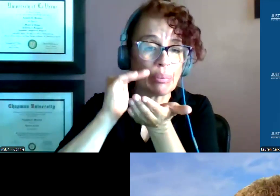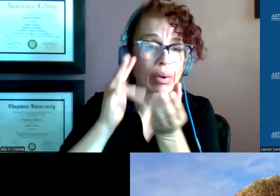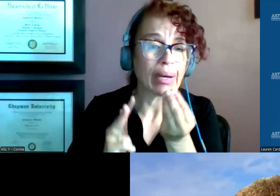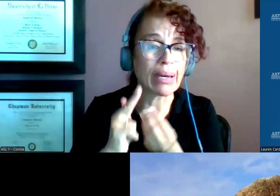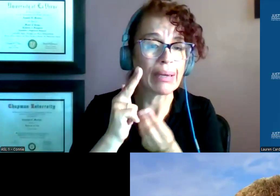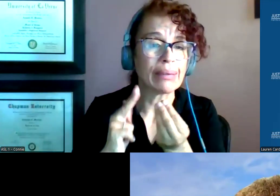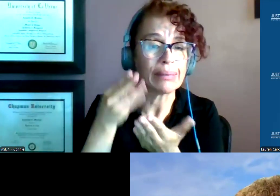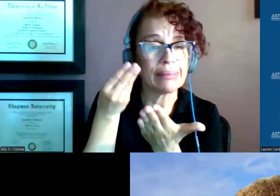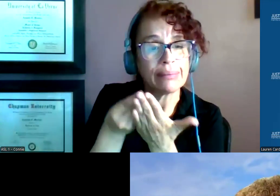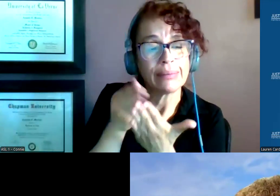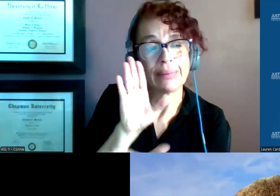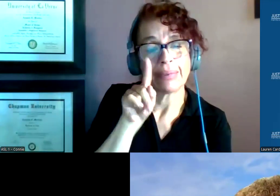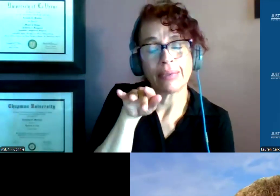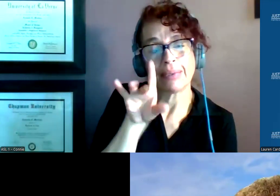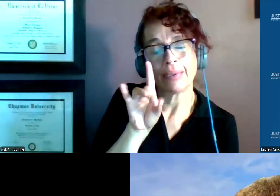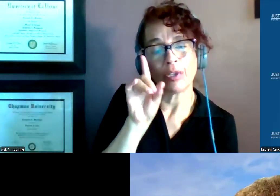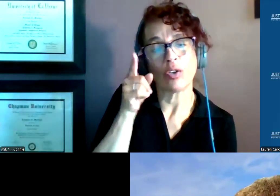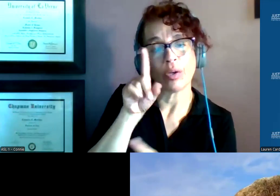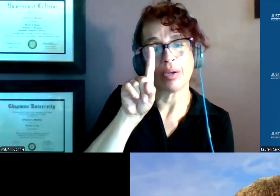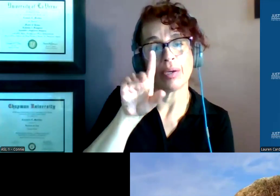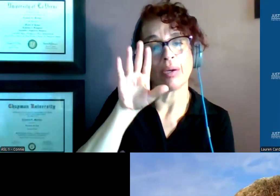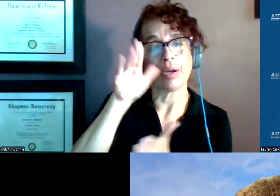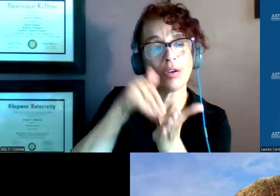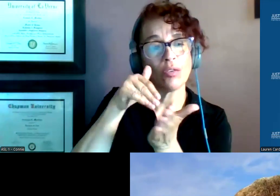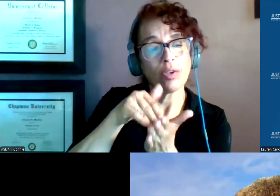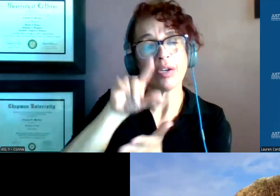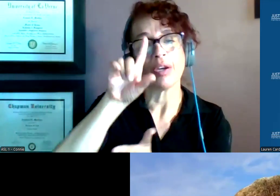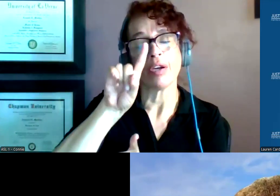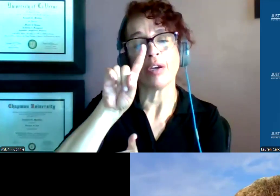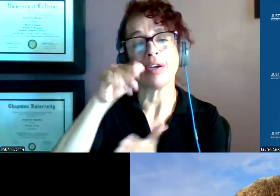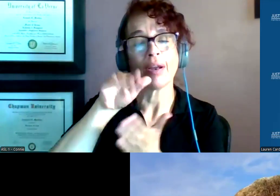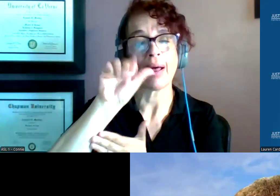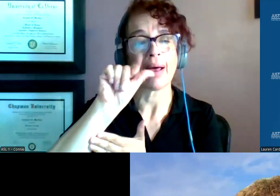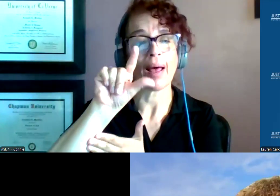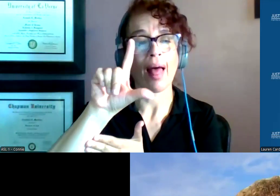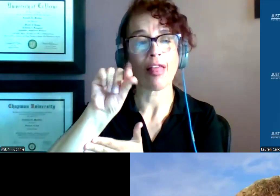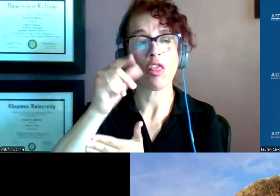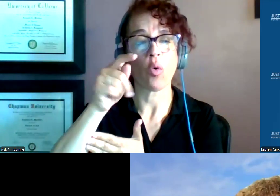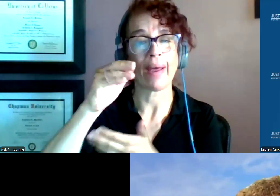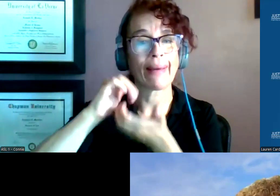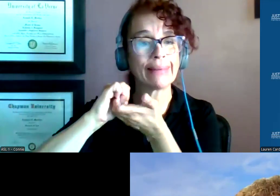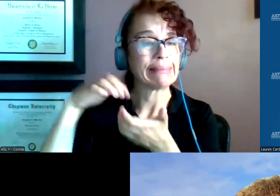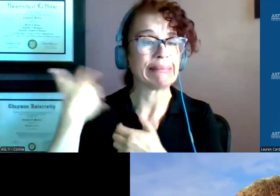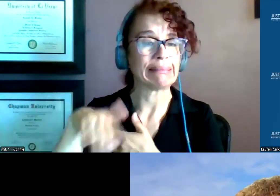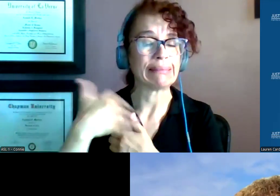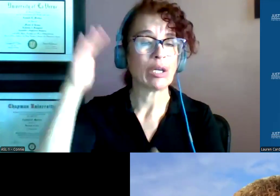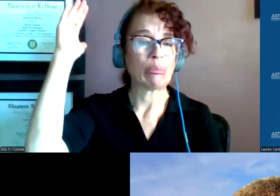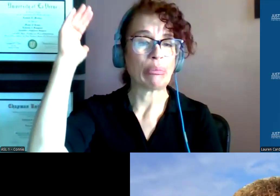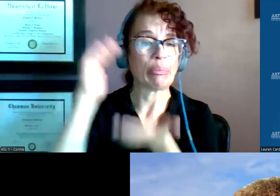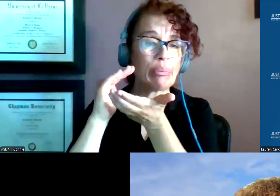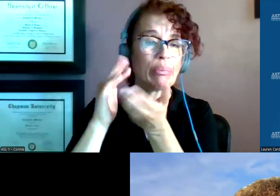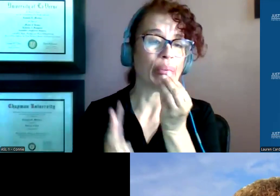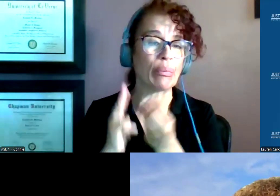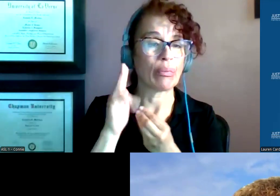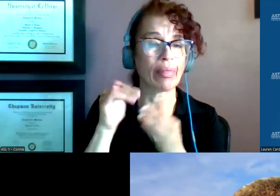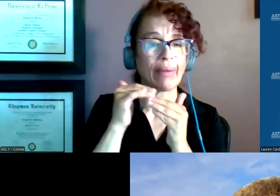amounts. So at one point, HDAP had 100 million and 150 million allocations. So the significant reduction from